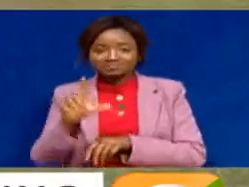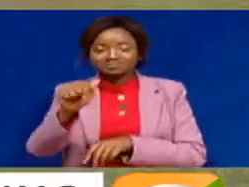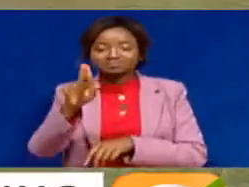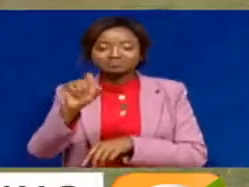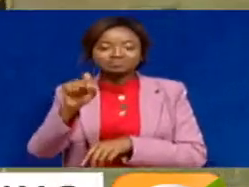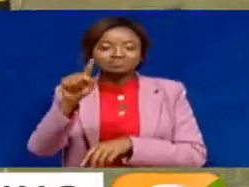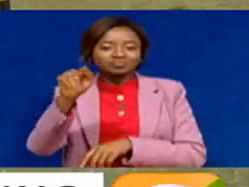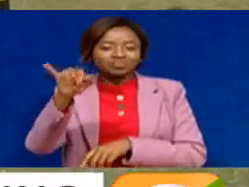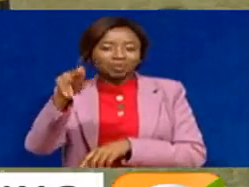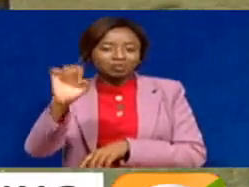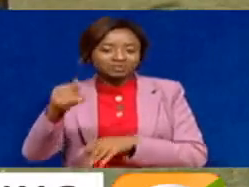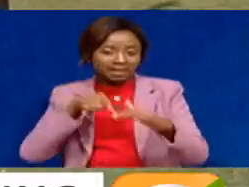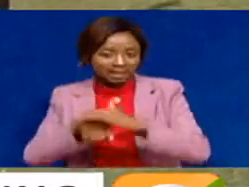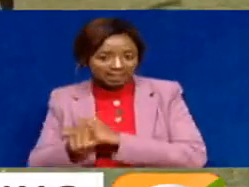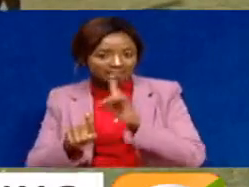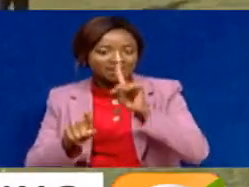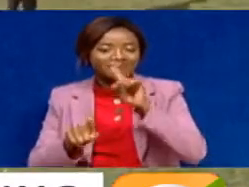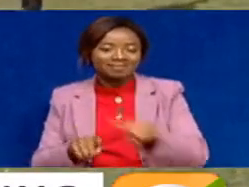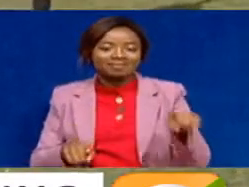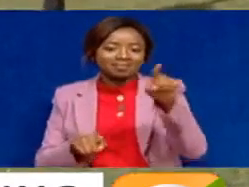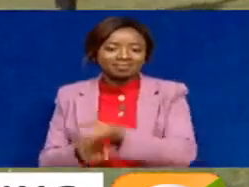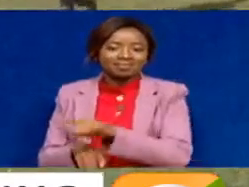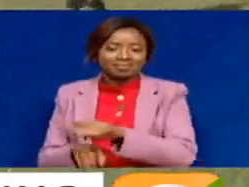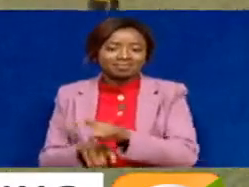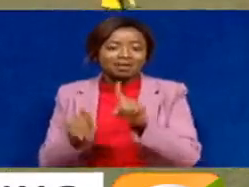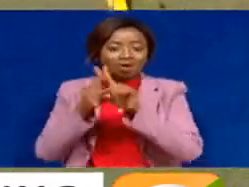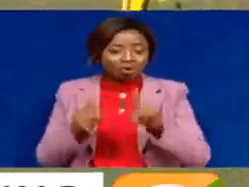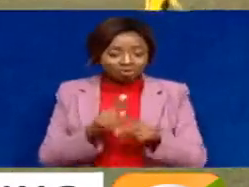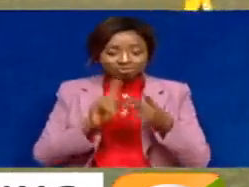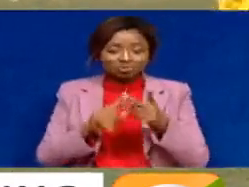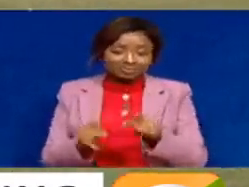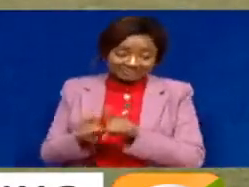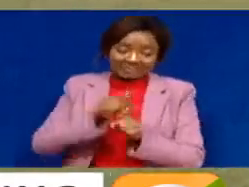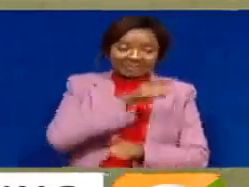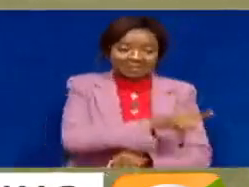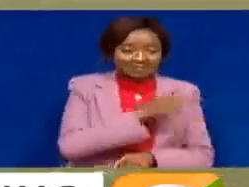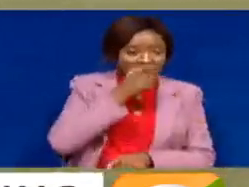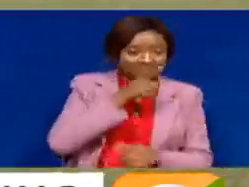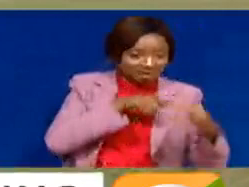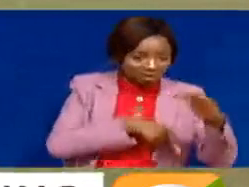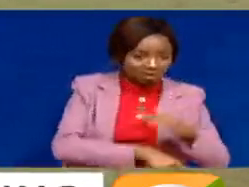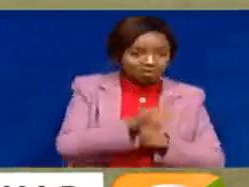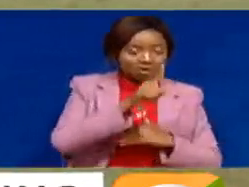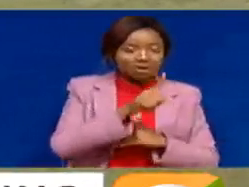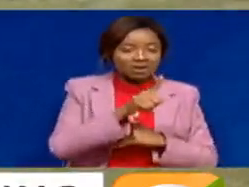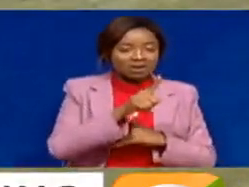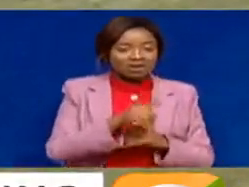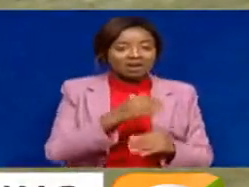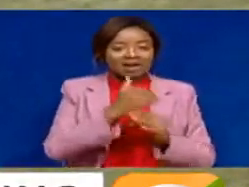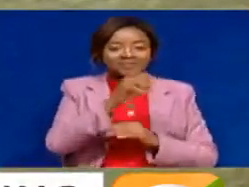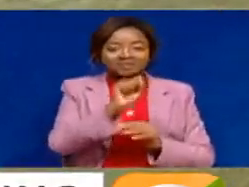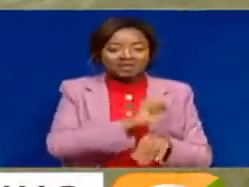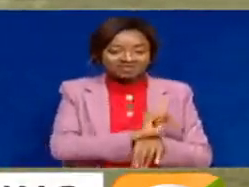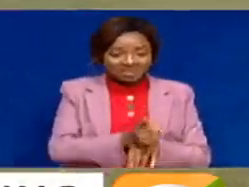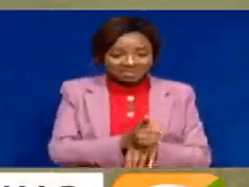but the goal was disallowed, much the chagrin of their fans. In an almost similar fashion, Tusker scored a goal 5 minutes later by